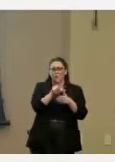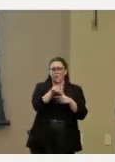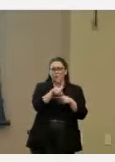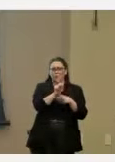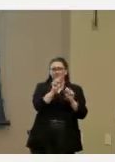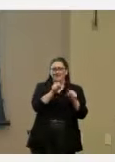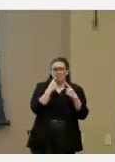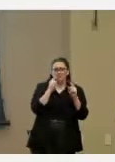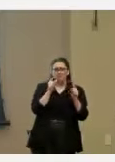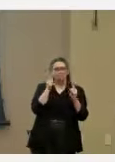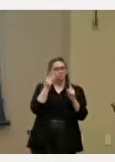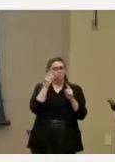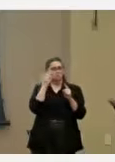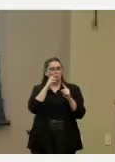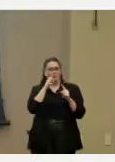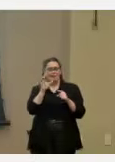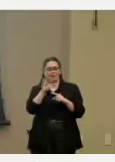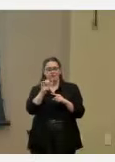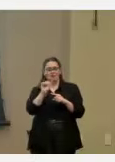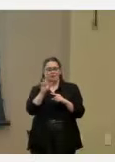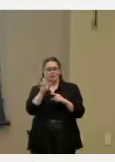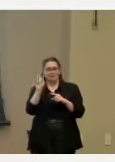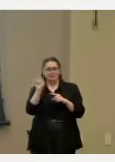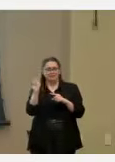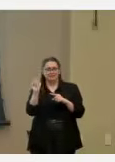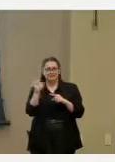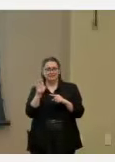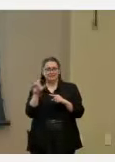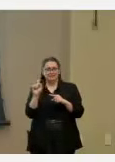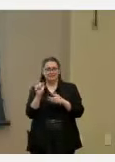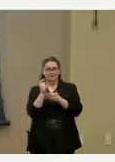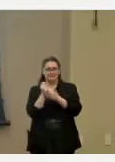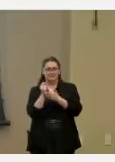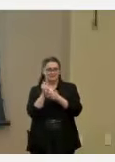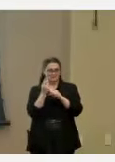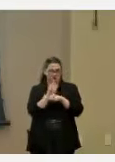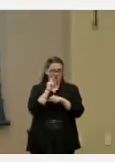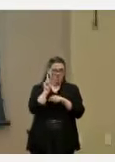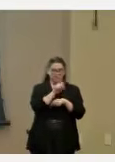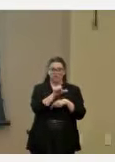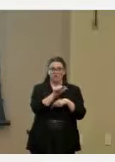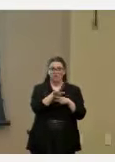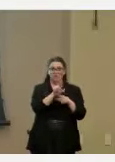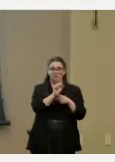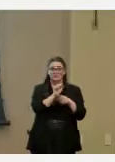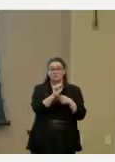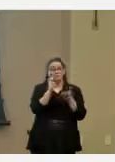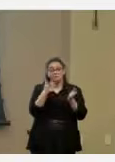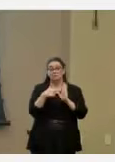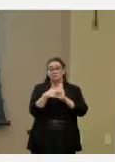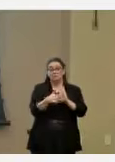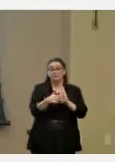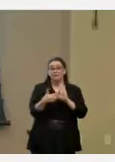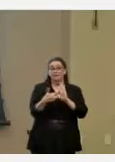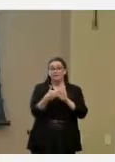and apply to lupus? And that's exactly what they did. And they were able to successfully show that using